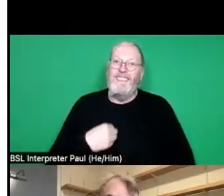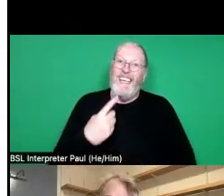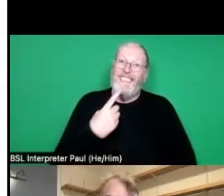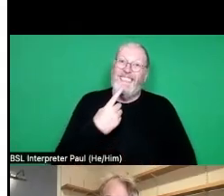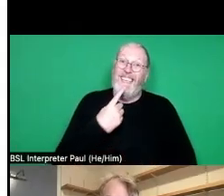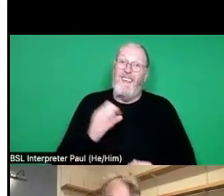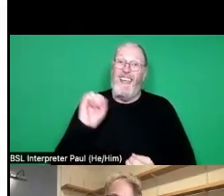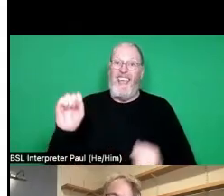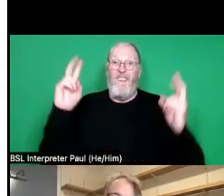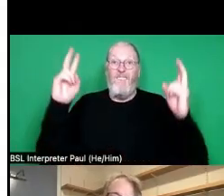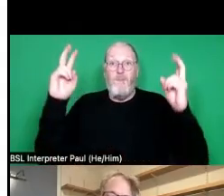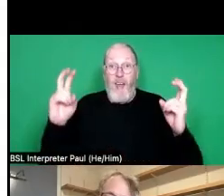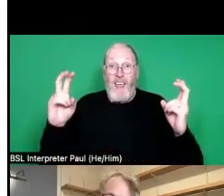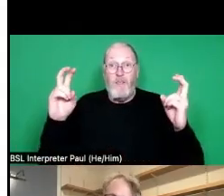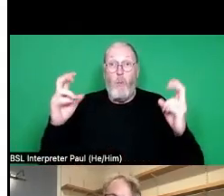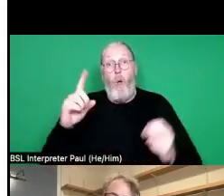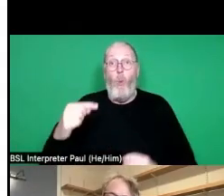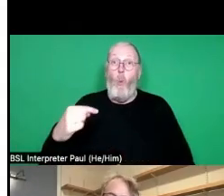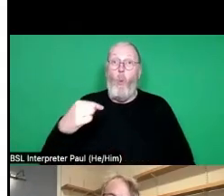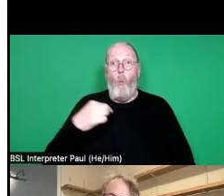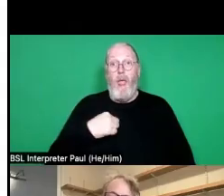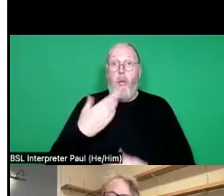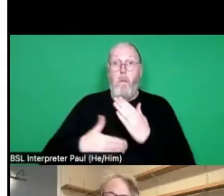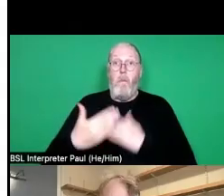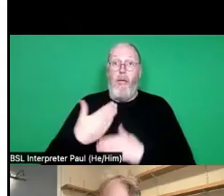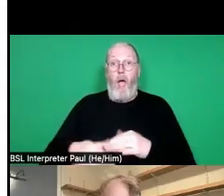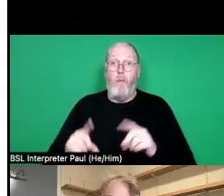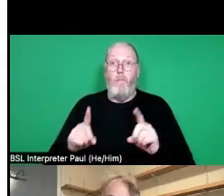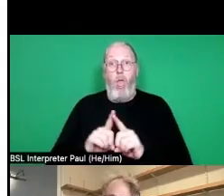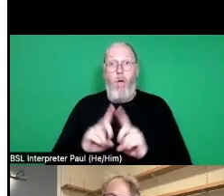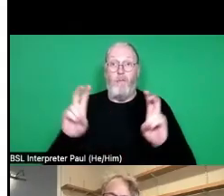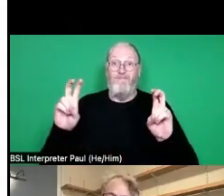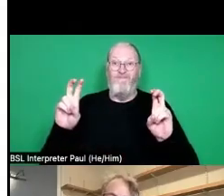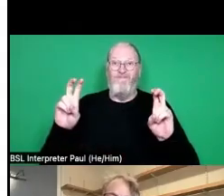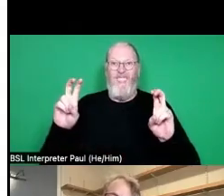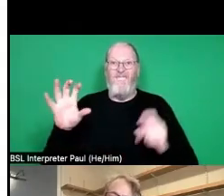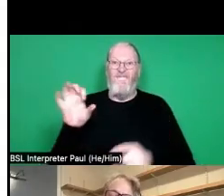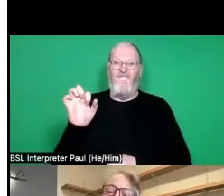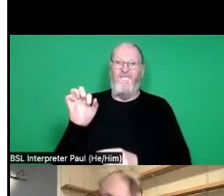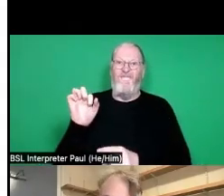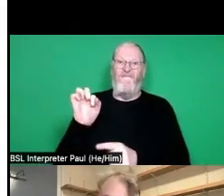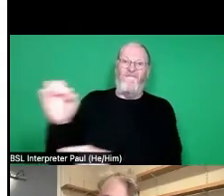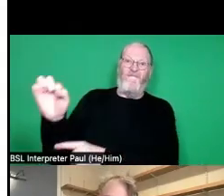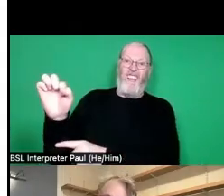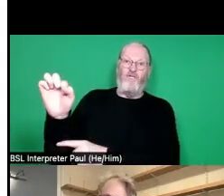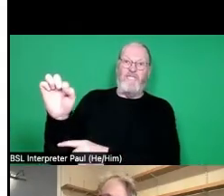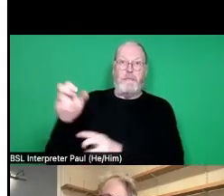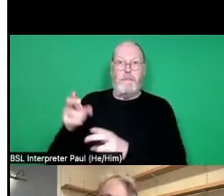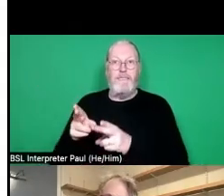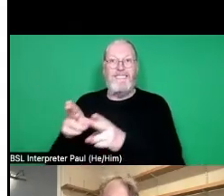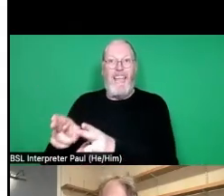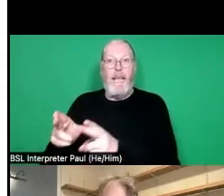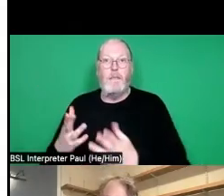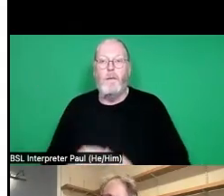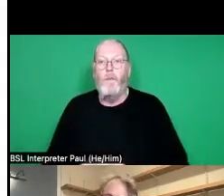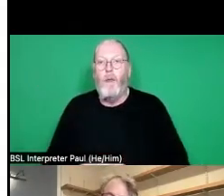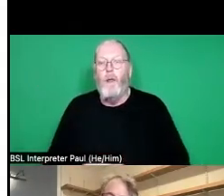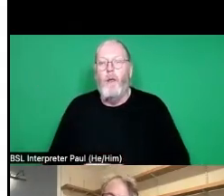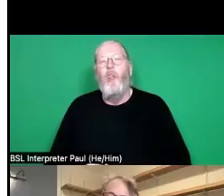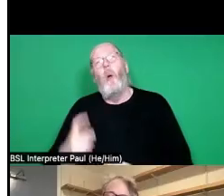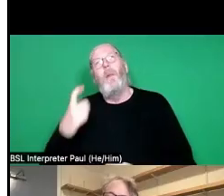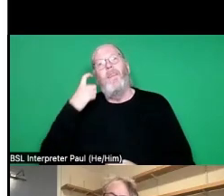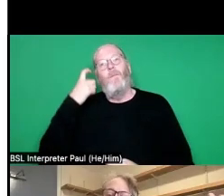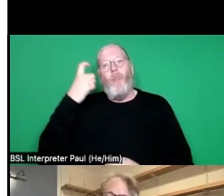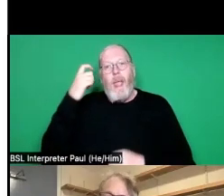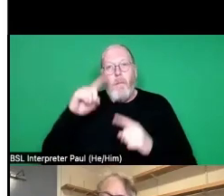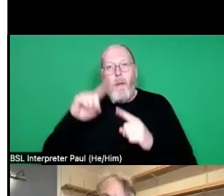ant state. I mean, I presume that ant colonies are operating in a very efficient and suitable way in terms